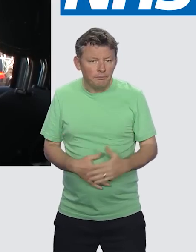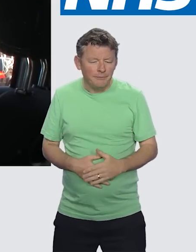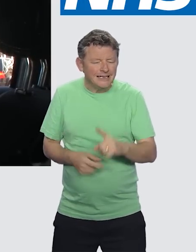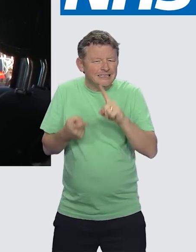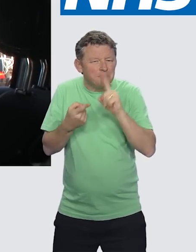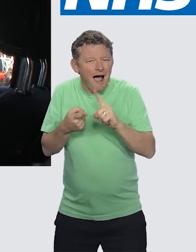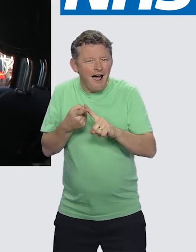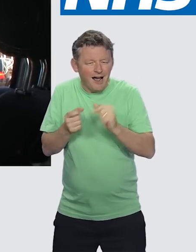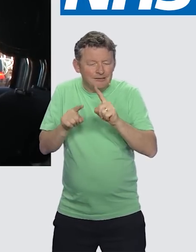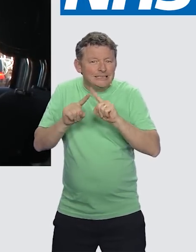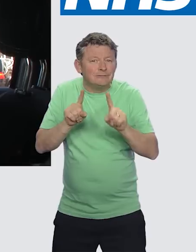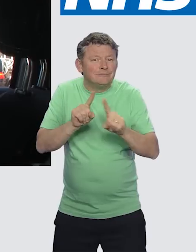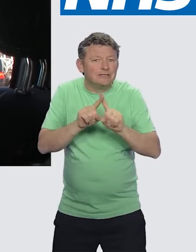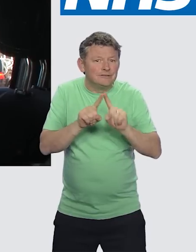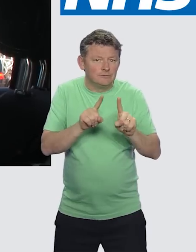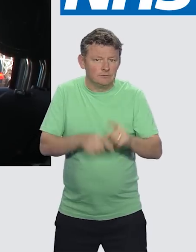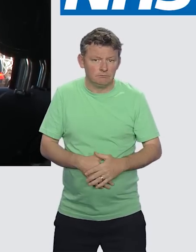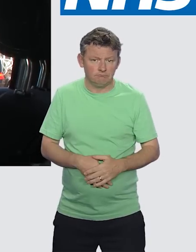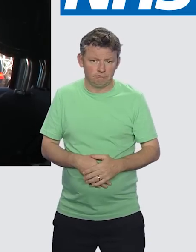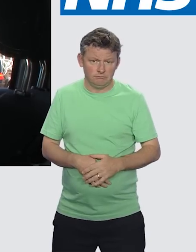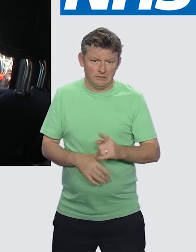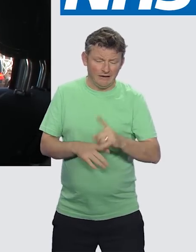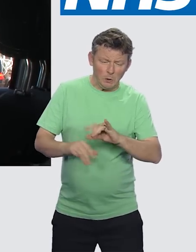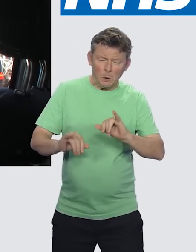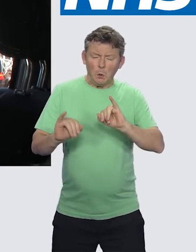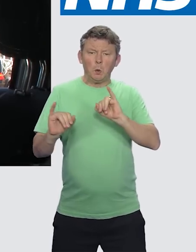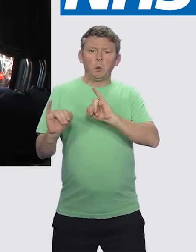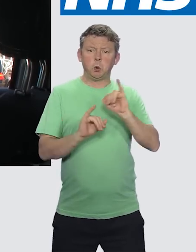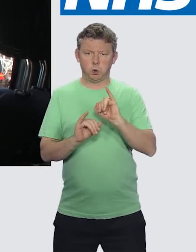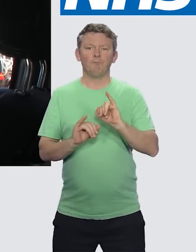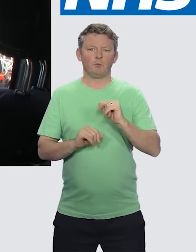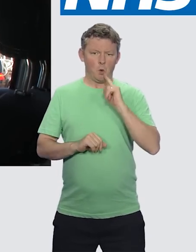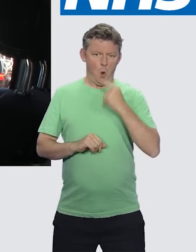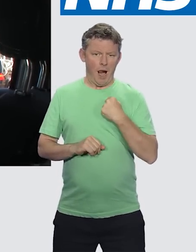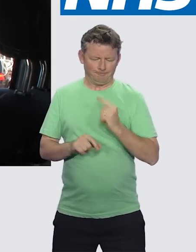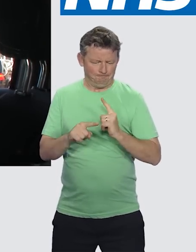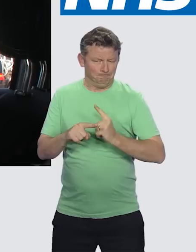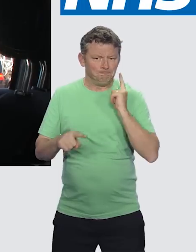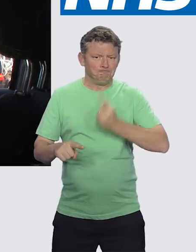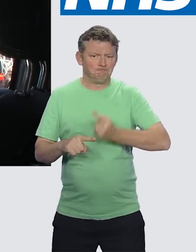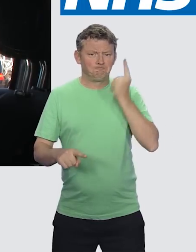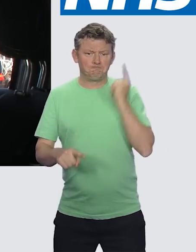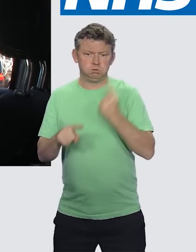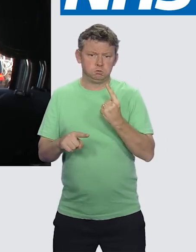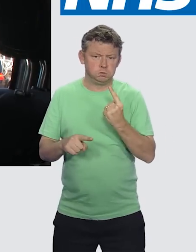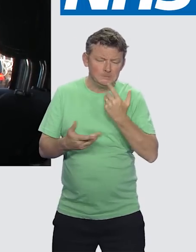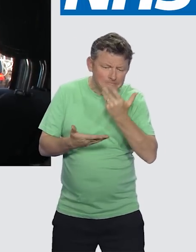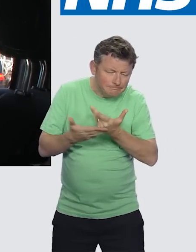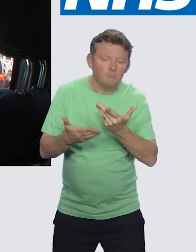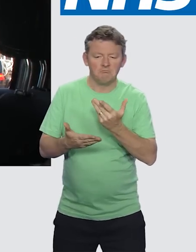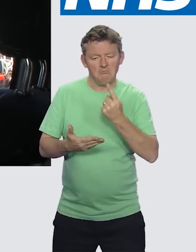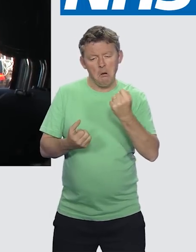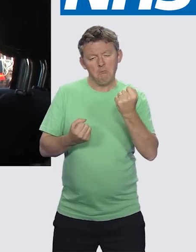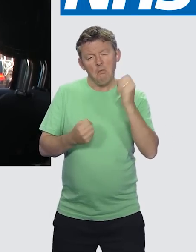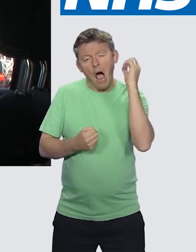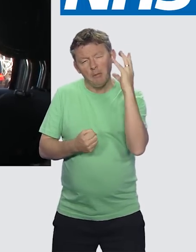of call. We've got different categories, depends on the seriousness of the incident we're asked to go to. The most serious incidents, we try and get an ambulance or at